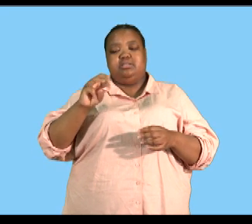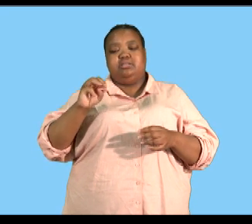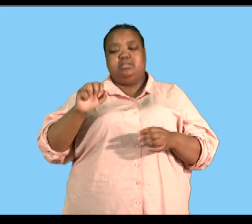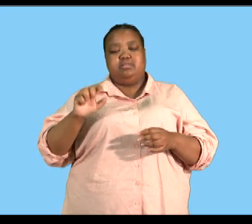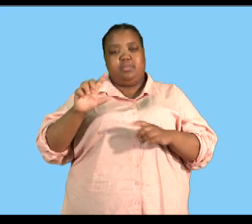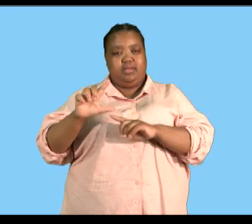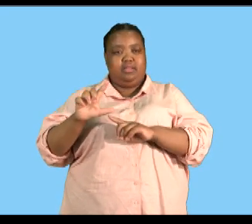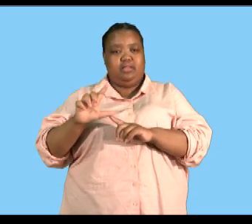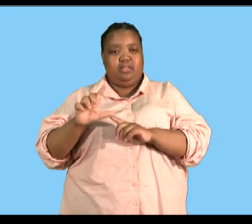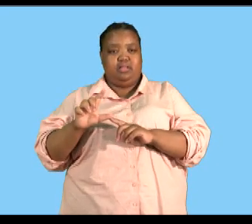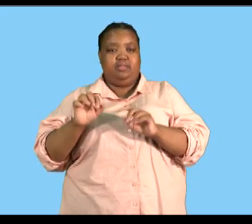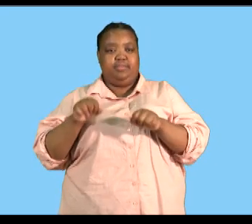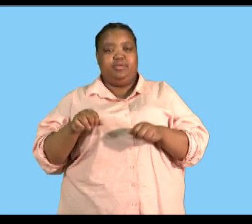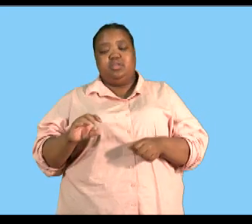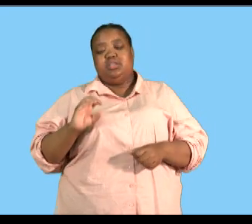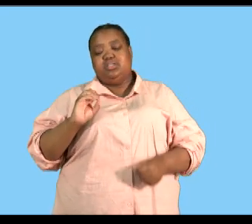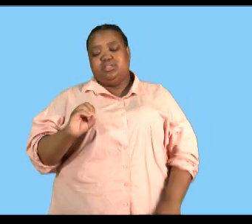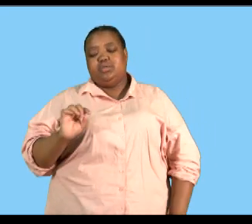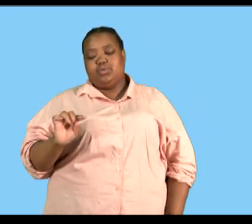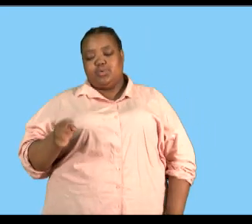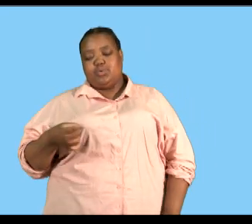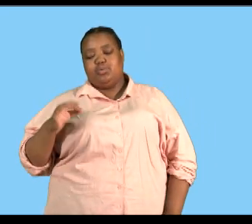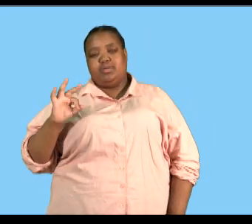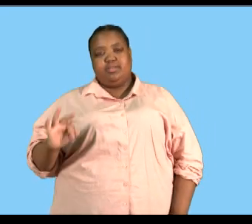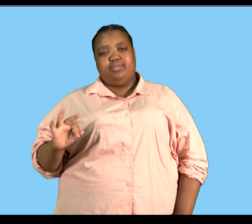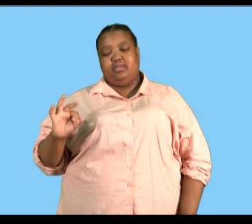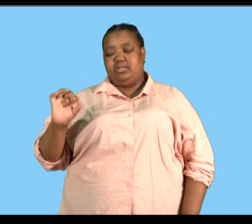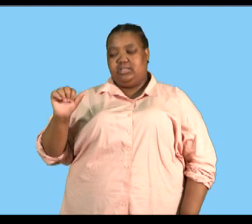over 25 as a decimal will be